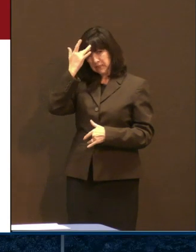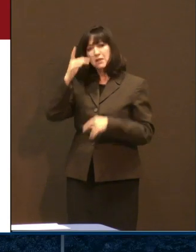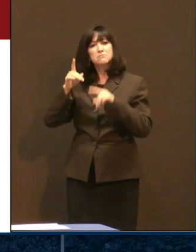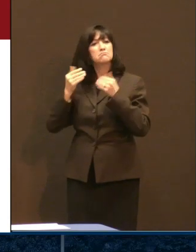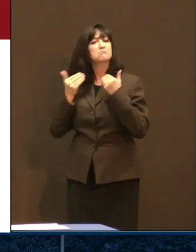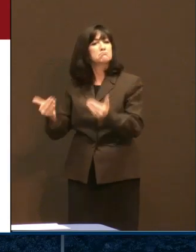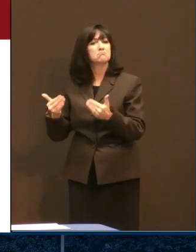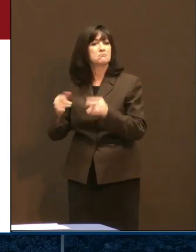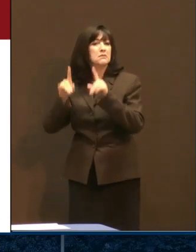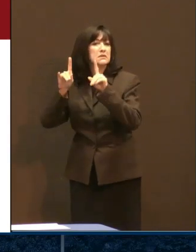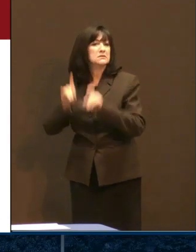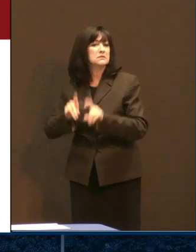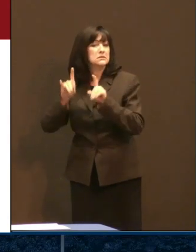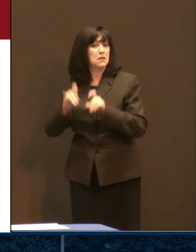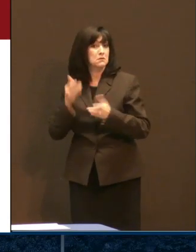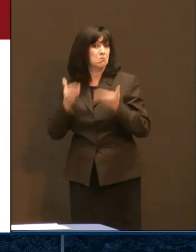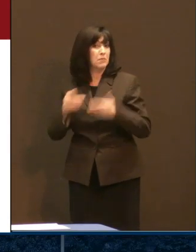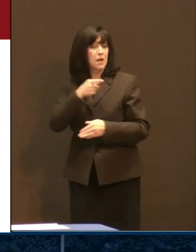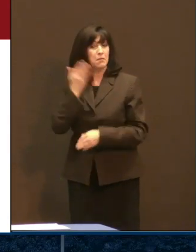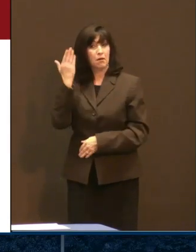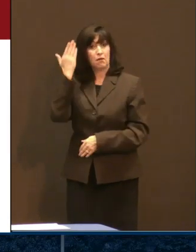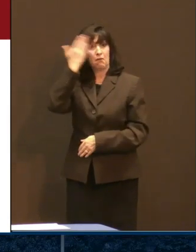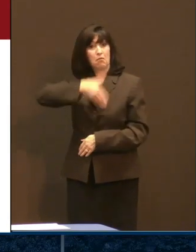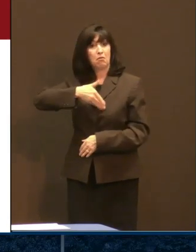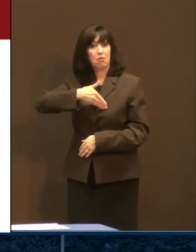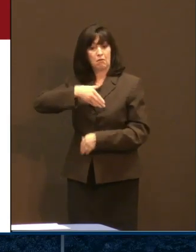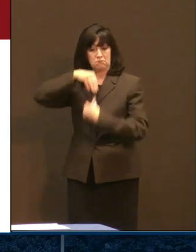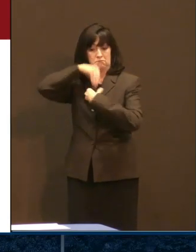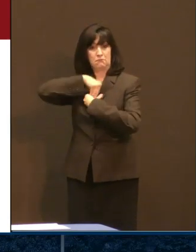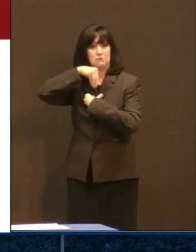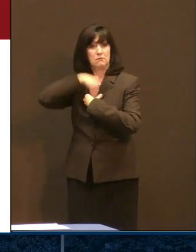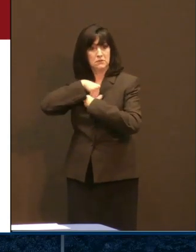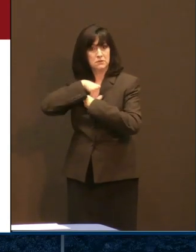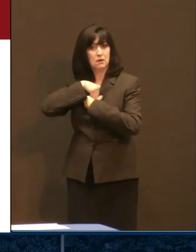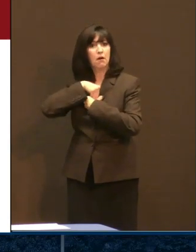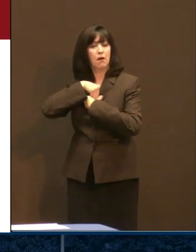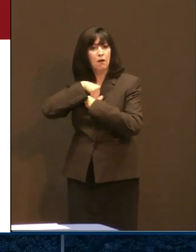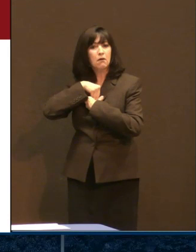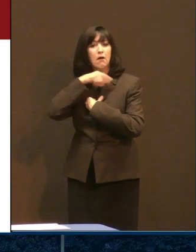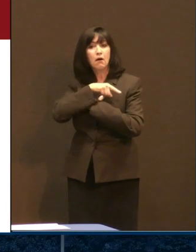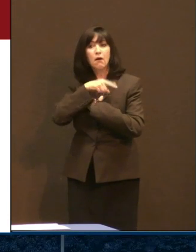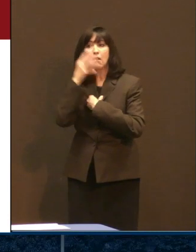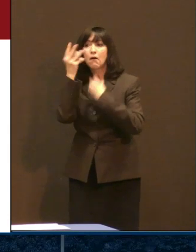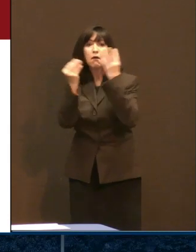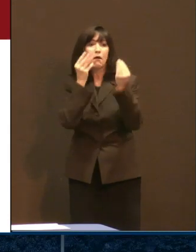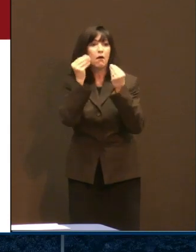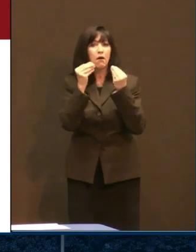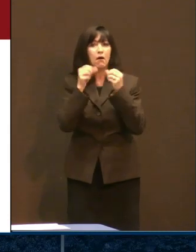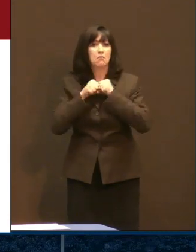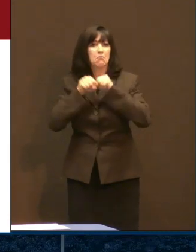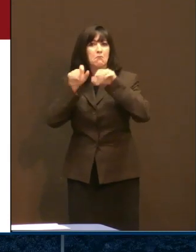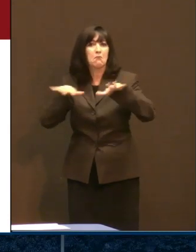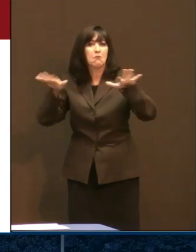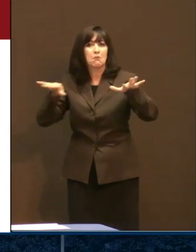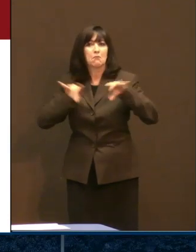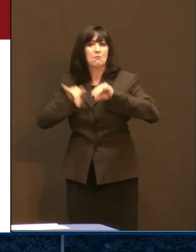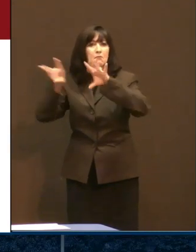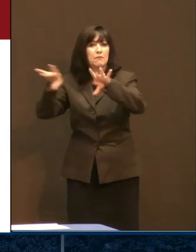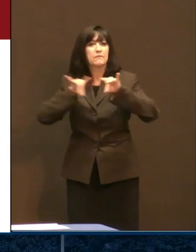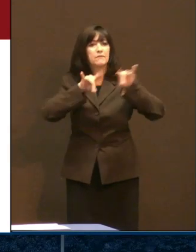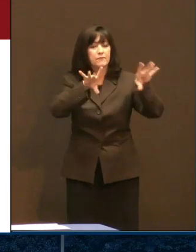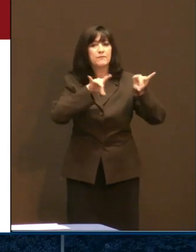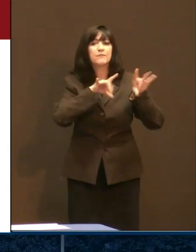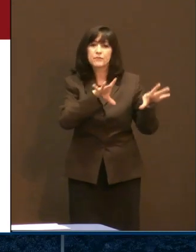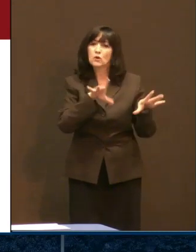outbreak investigation as well. And so we're looking to ramp up our testing on